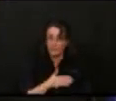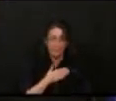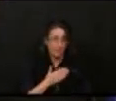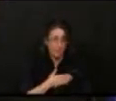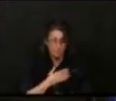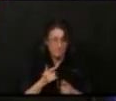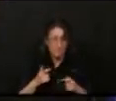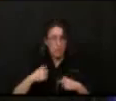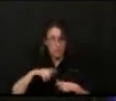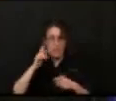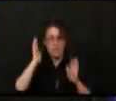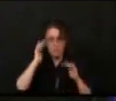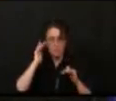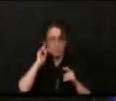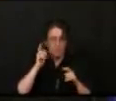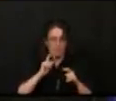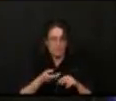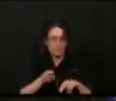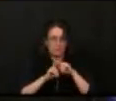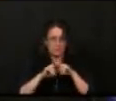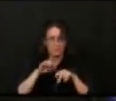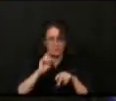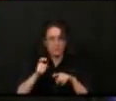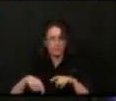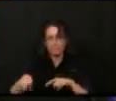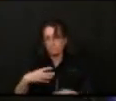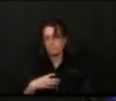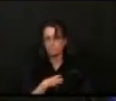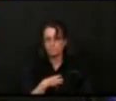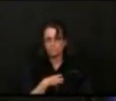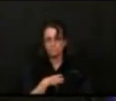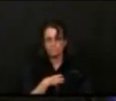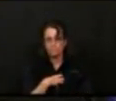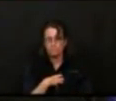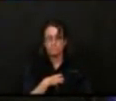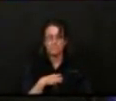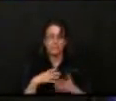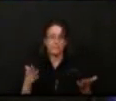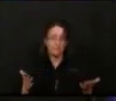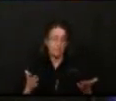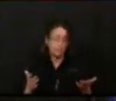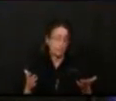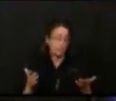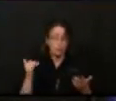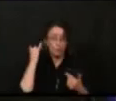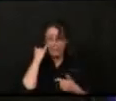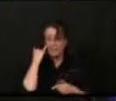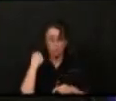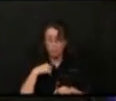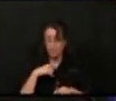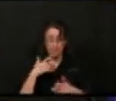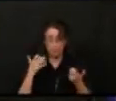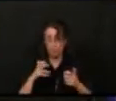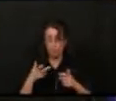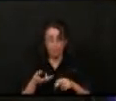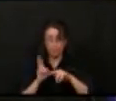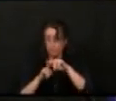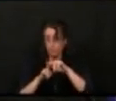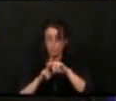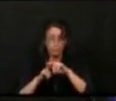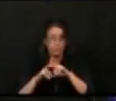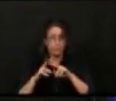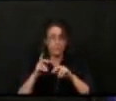about service cuts, it may be necessary at least to talk about what it would look like to cut discretionary